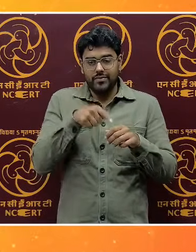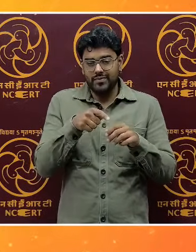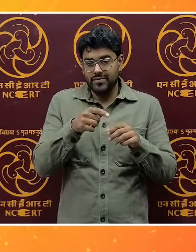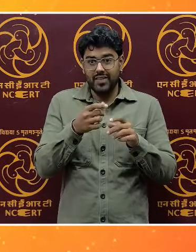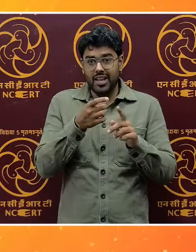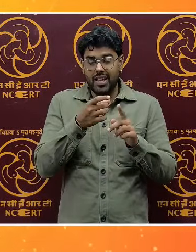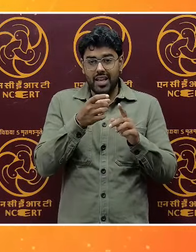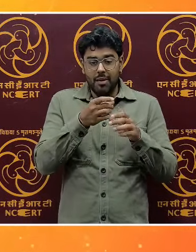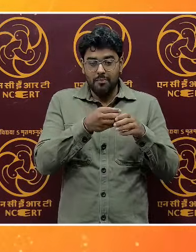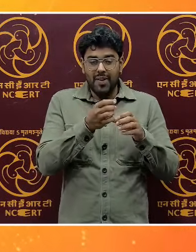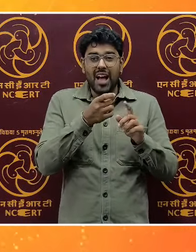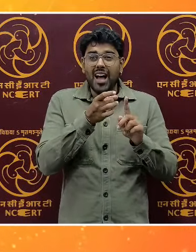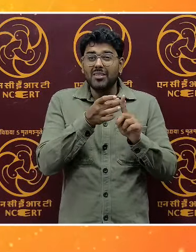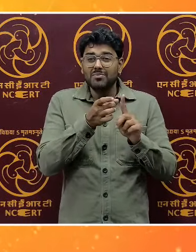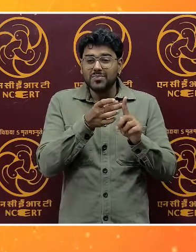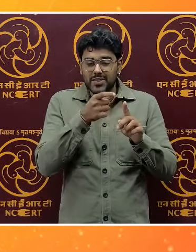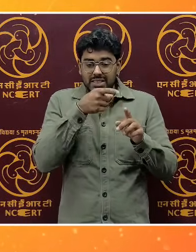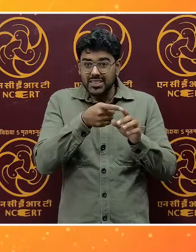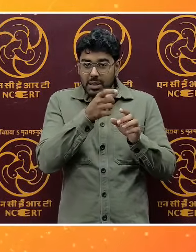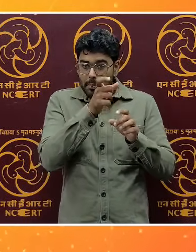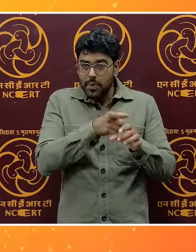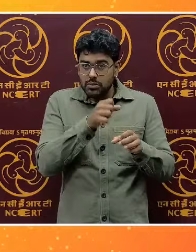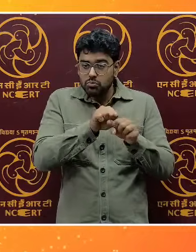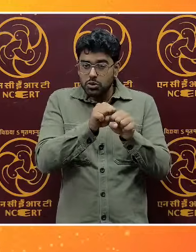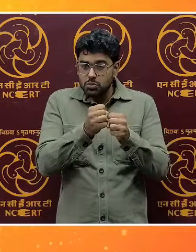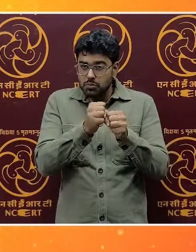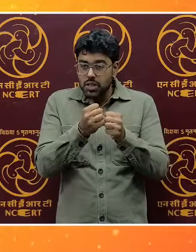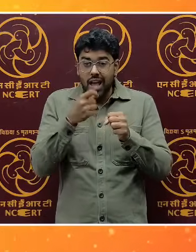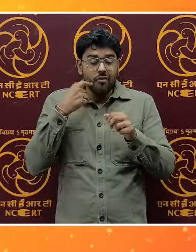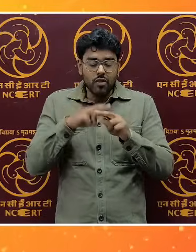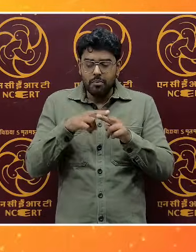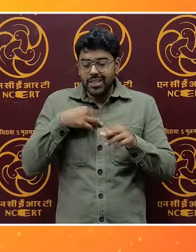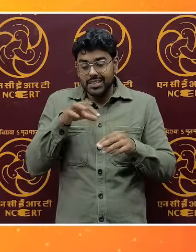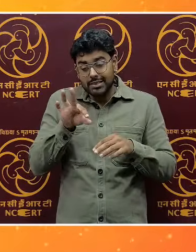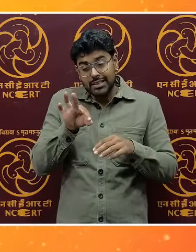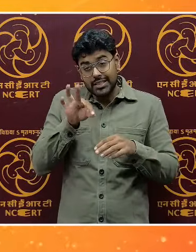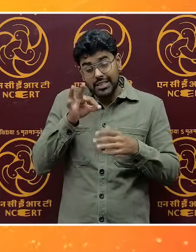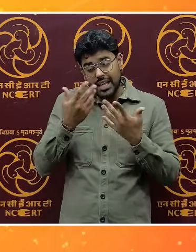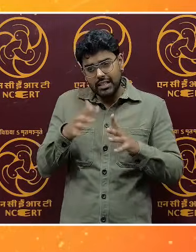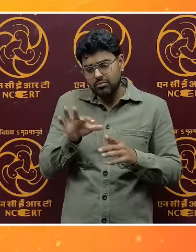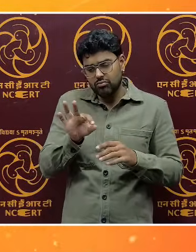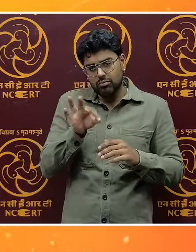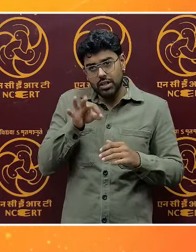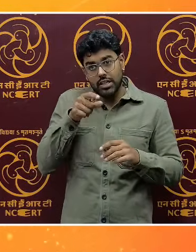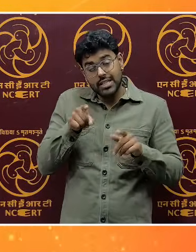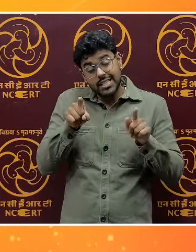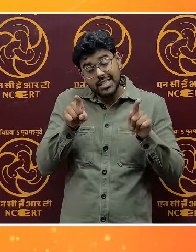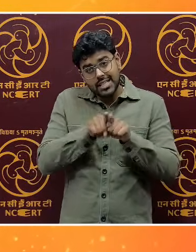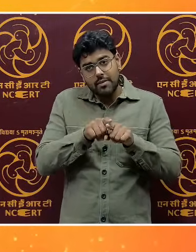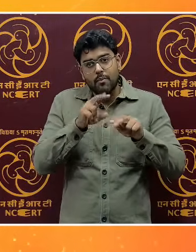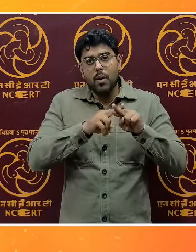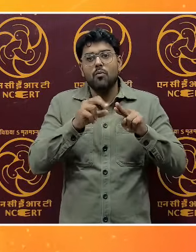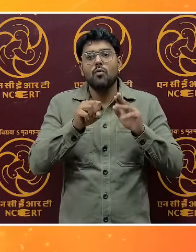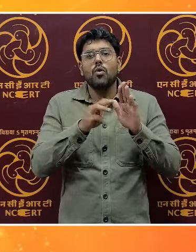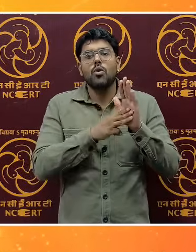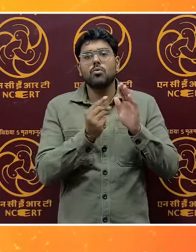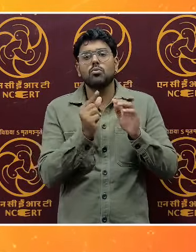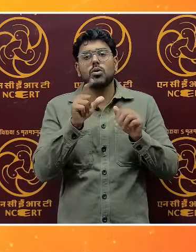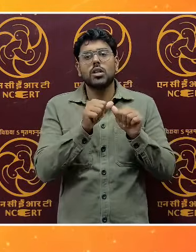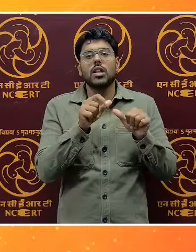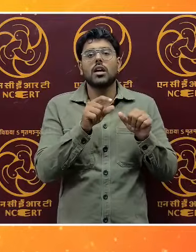these small pieces, and if we even pick up a single particle out of it, it will have the same formula as of